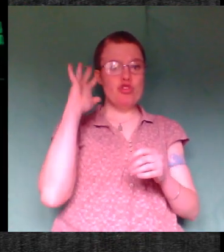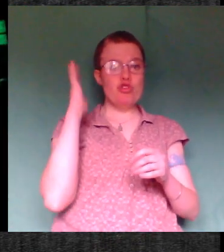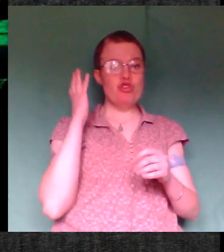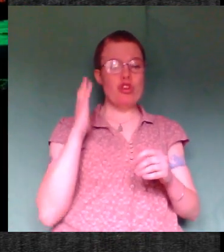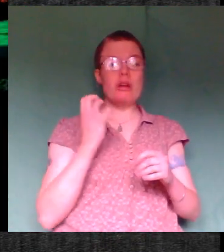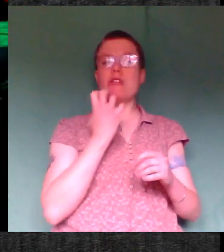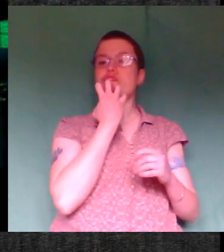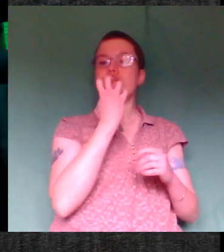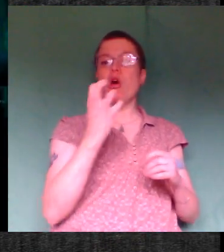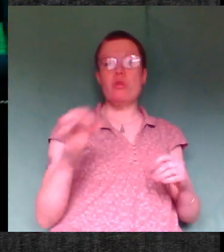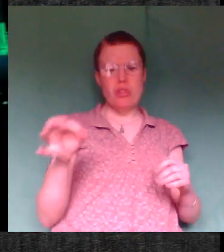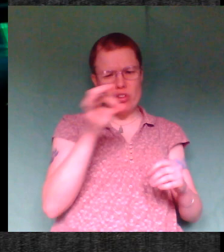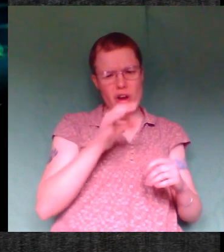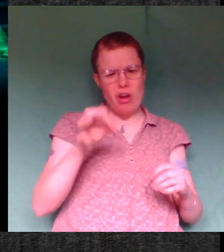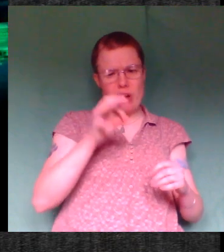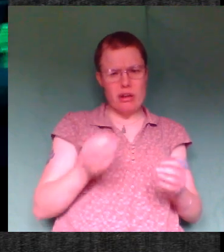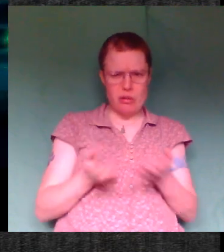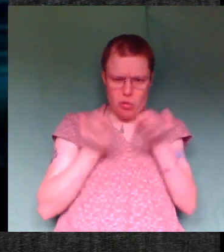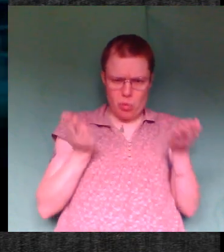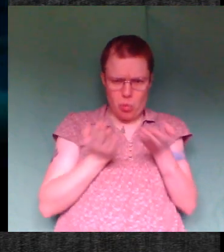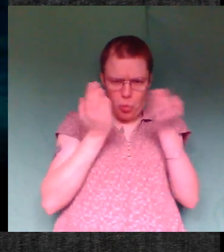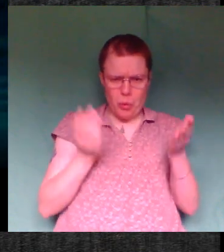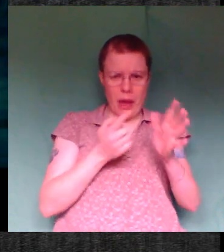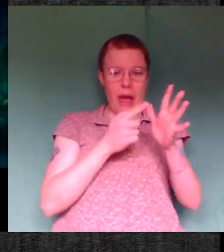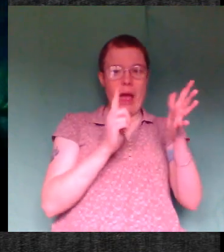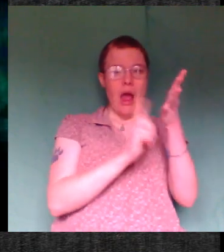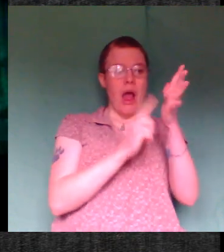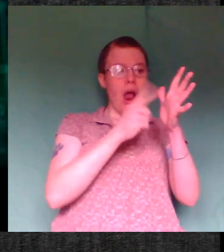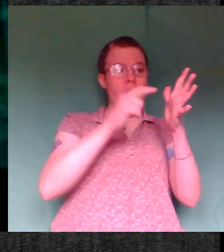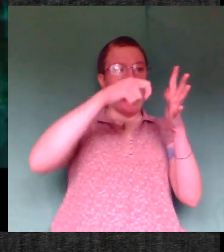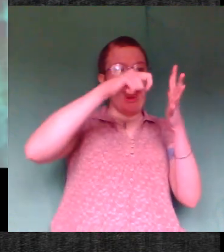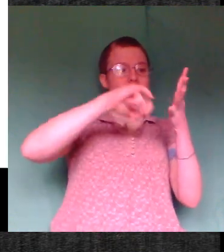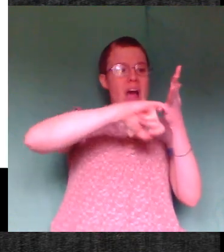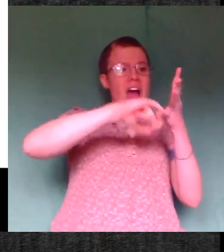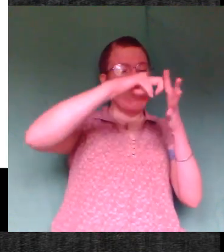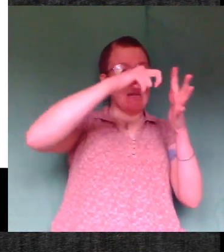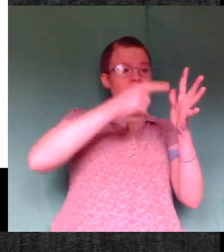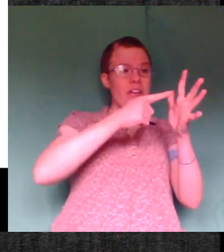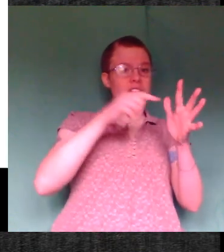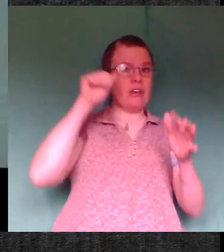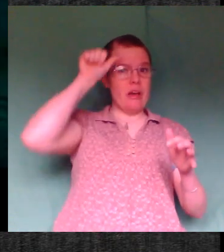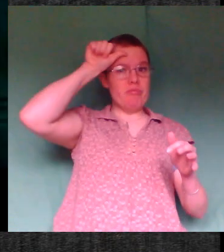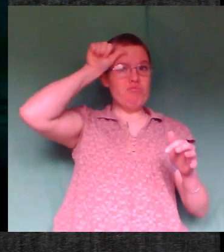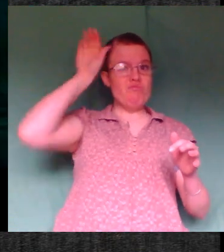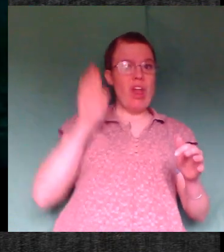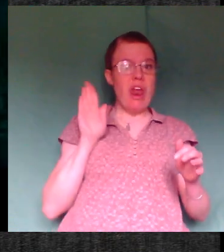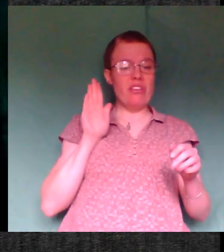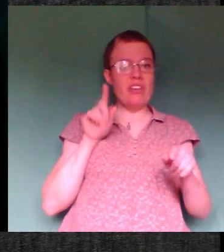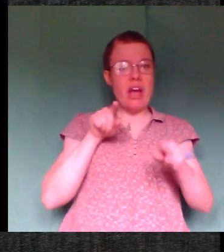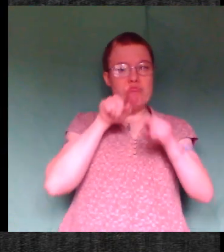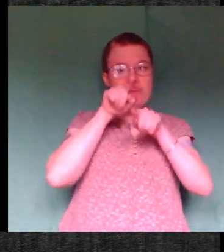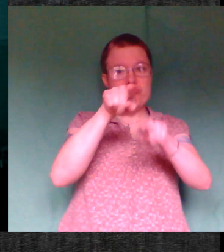by next-generation special forces, being led by members of Foxhound.